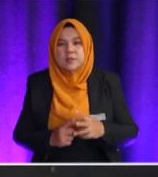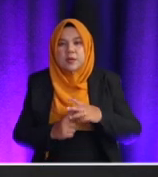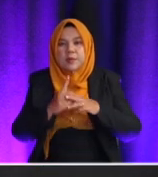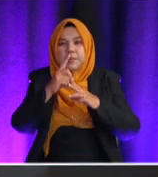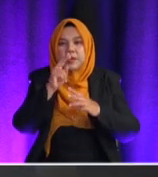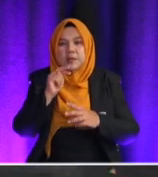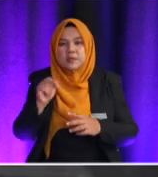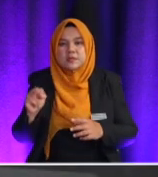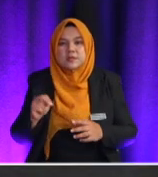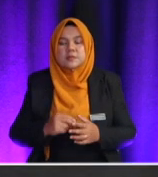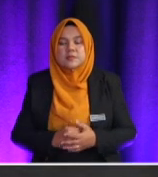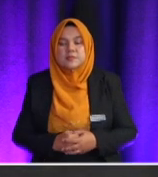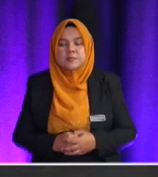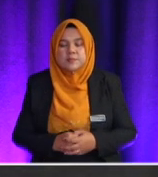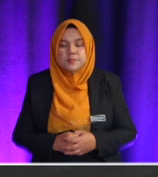Appearance.